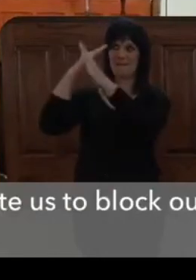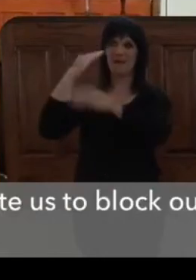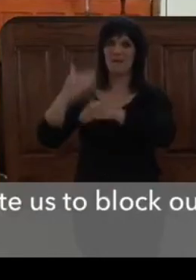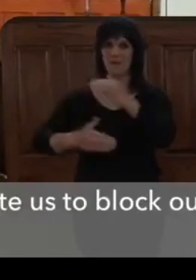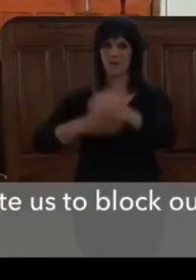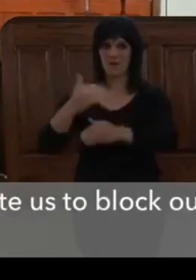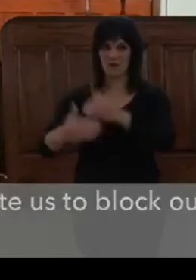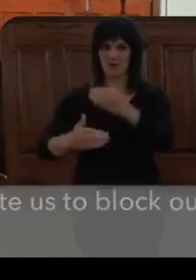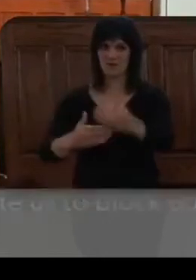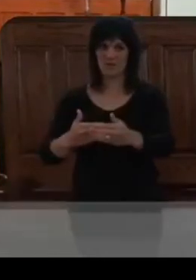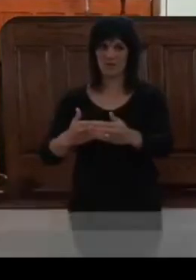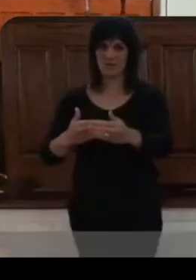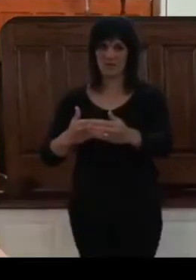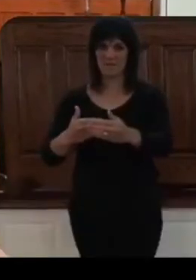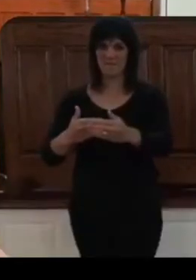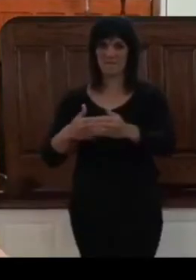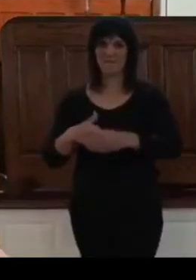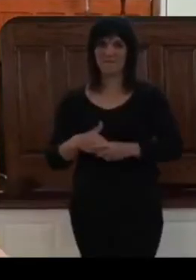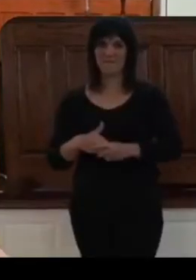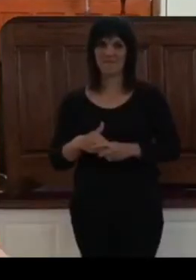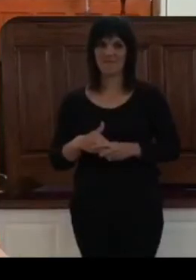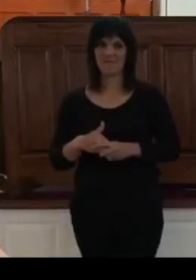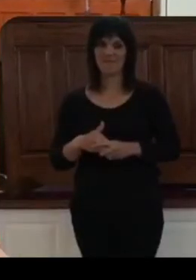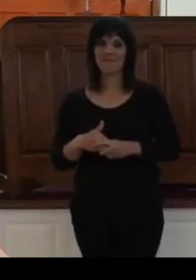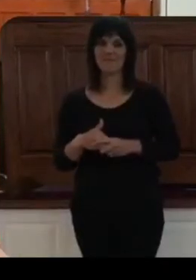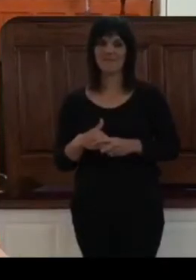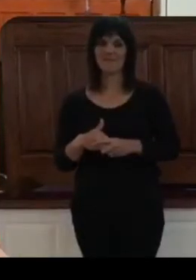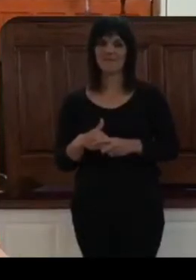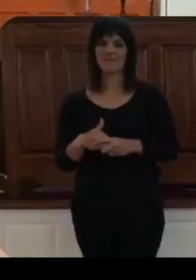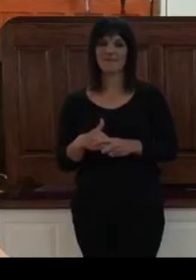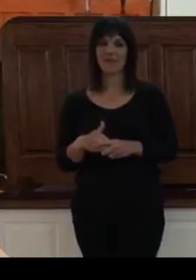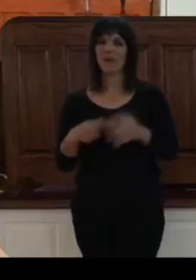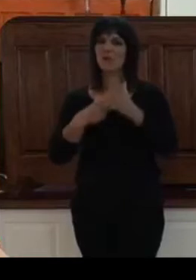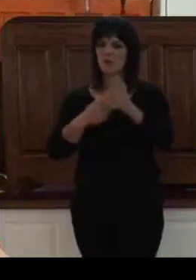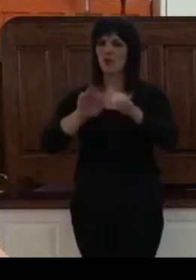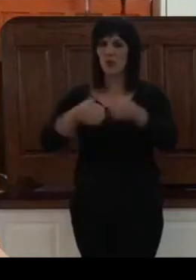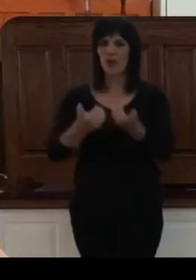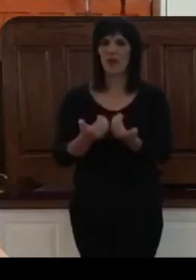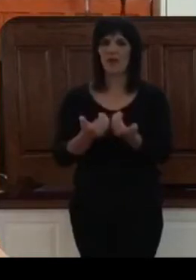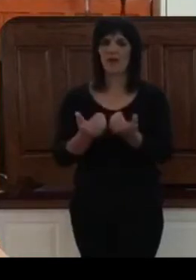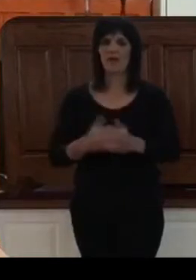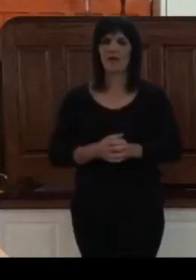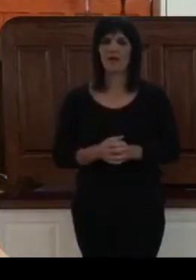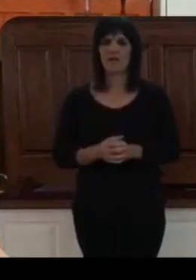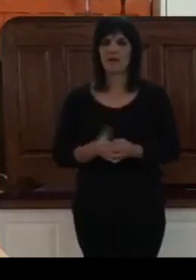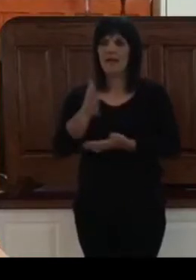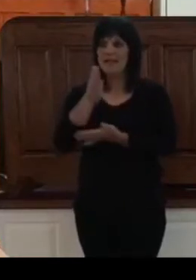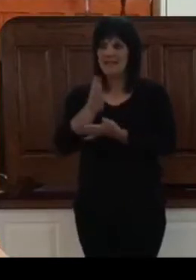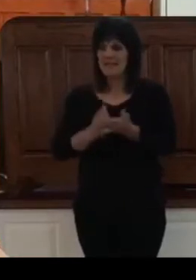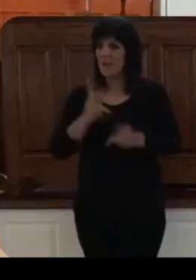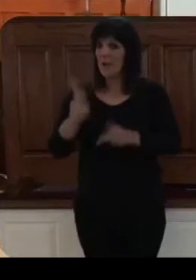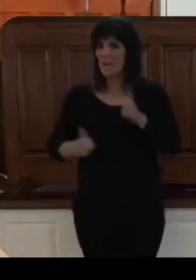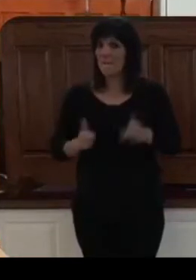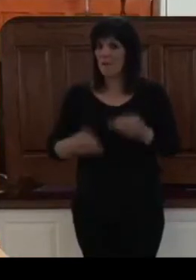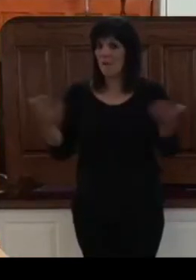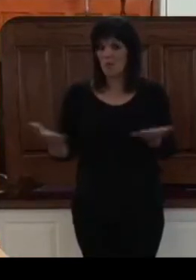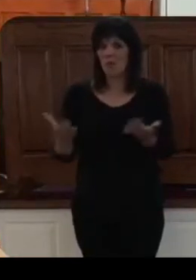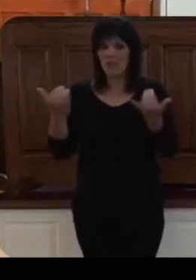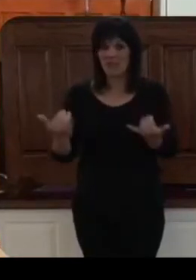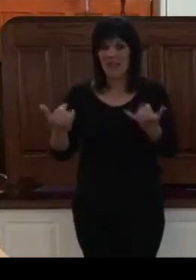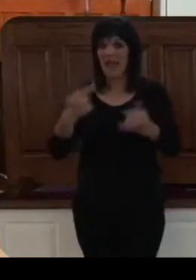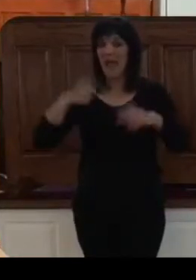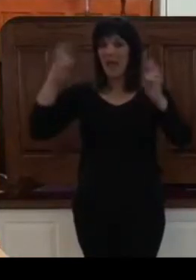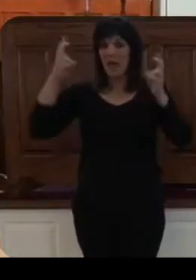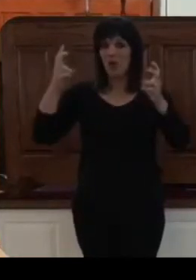progress. Okay, he wants to separate and isolate. Let me set the stage. Okay, there are some of you in this room that I call